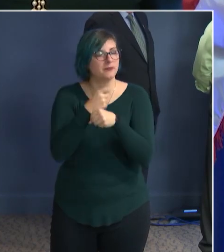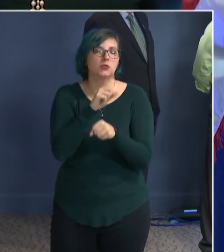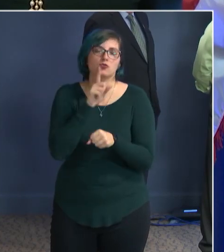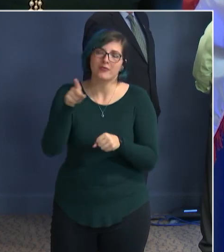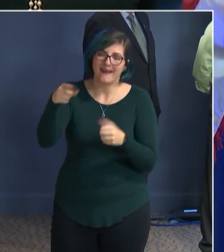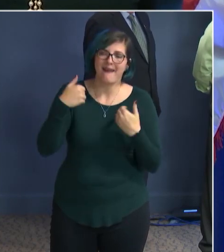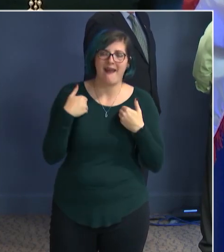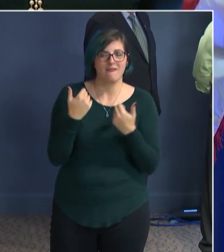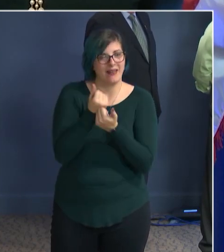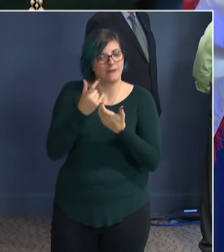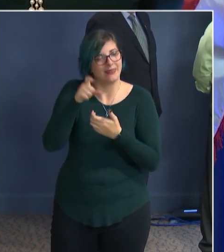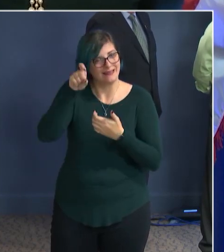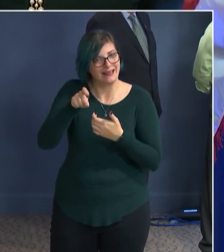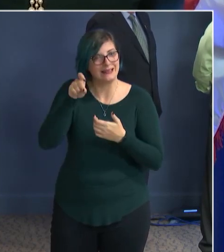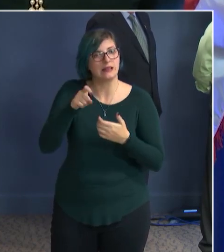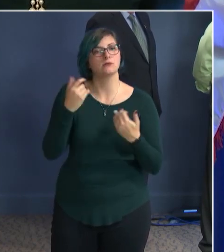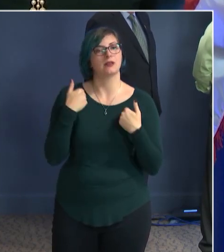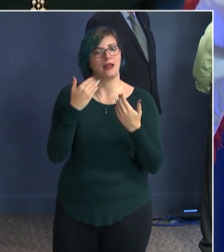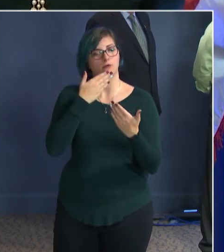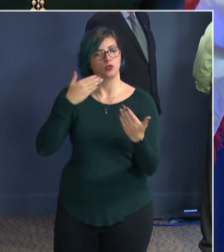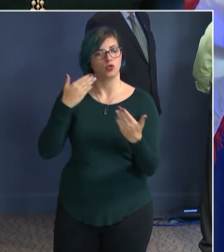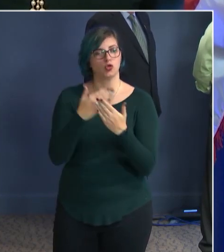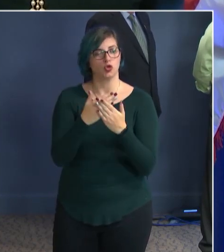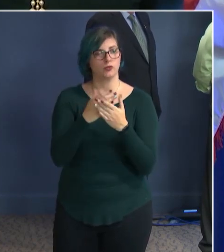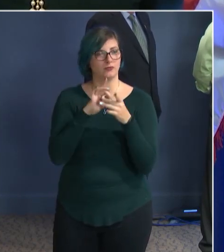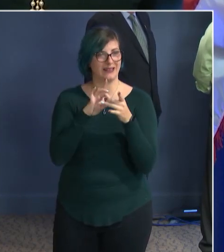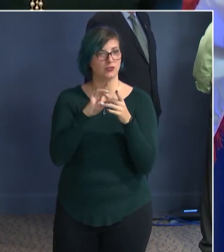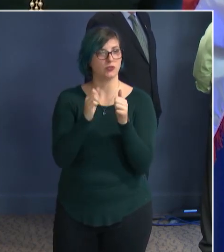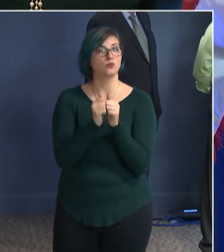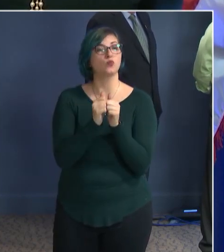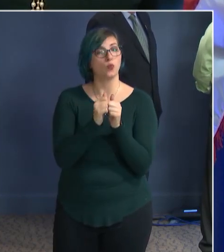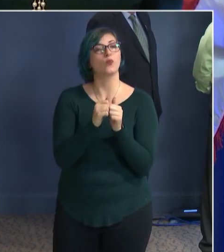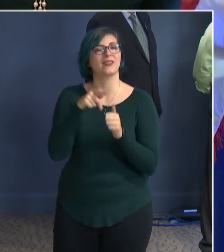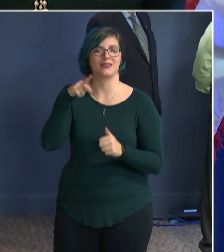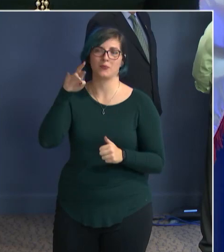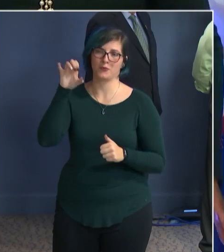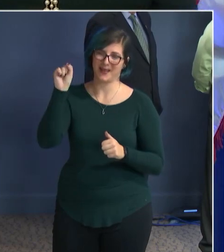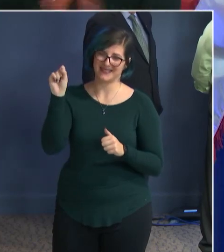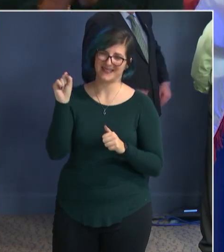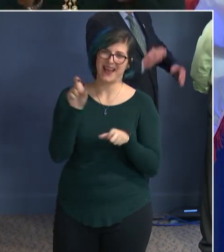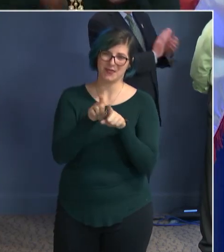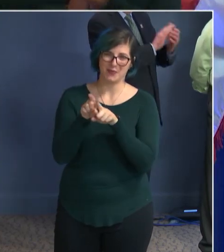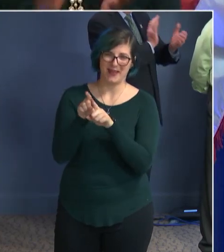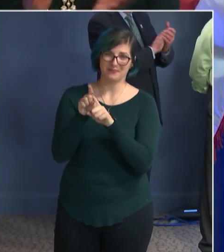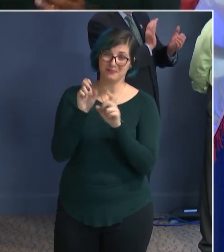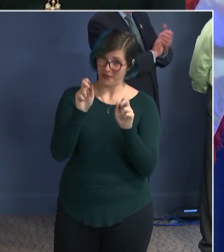to ensure they have good relationships with members of the press as well. That's it.